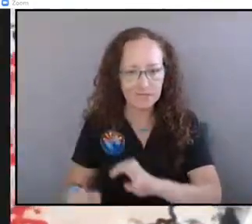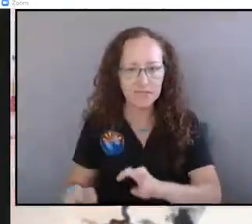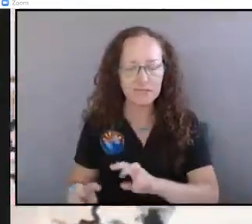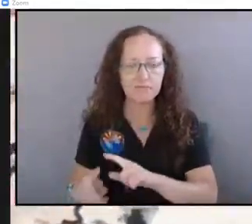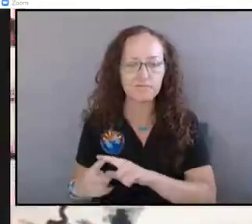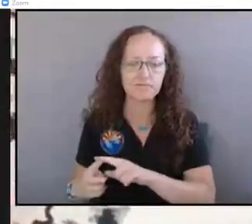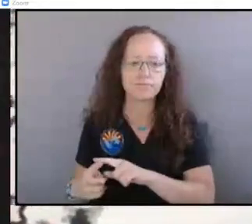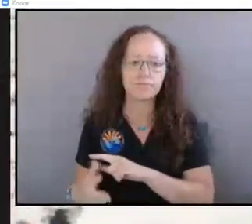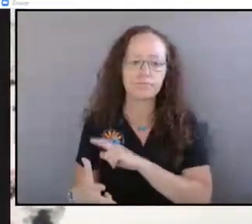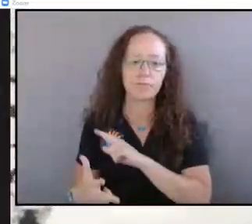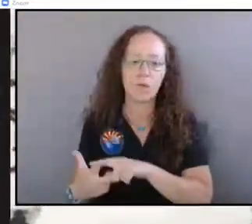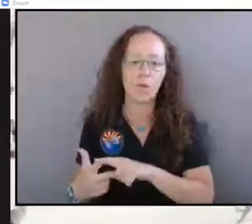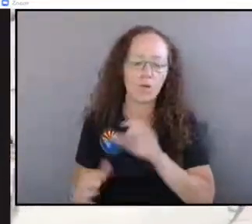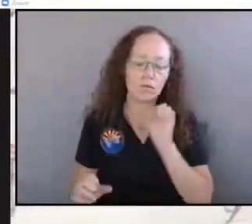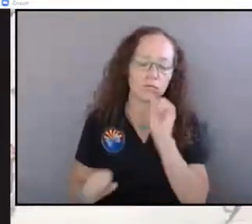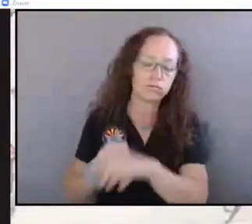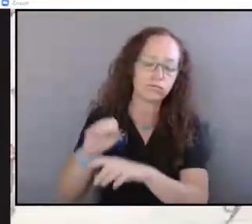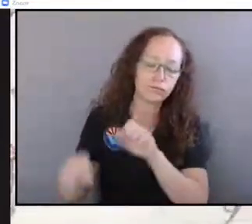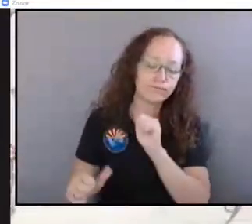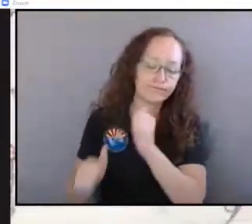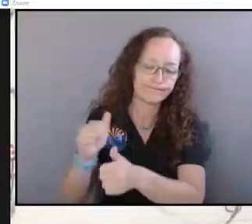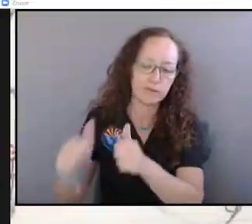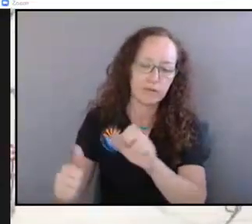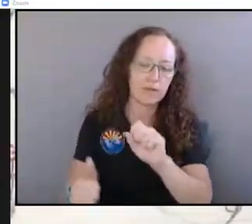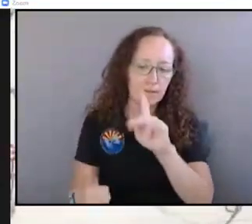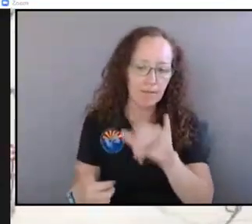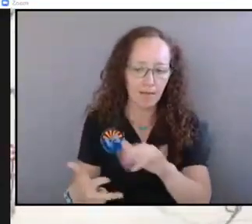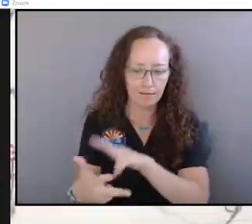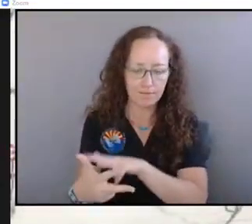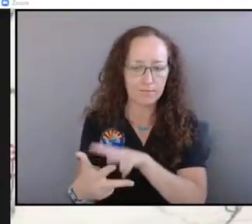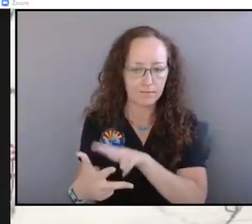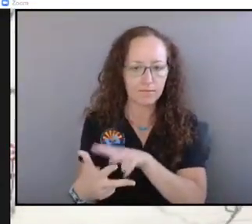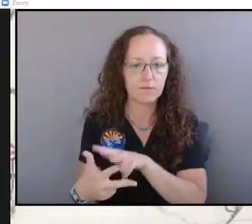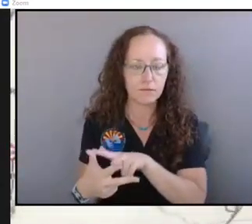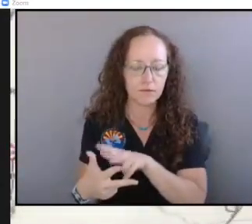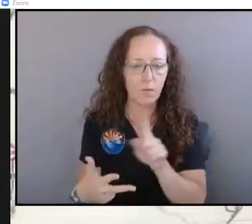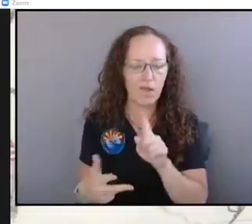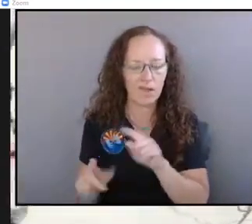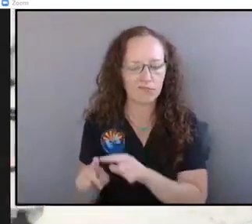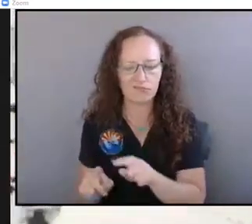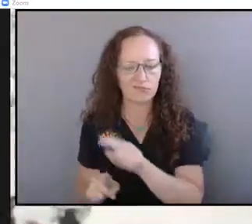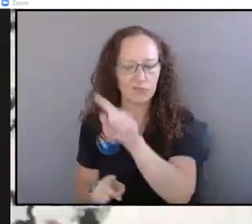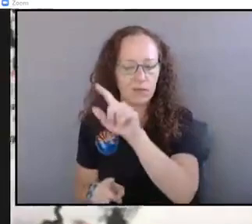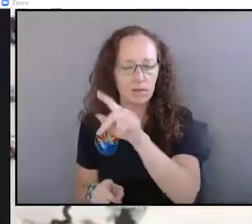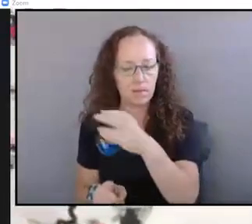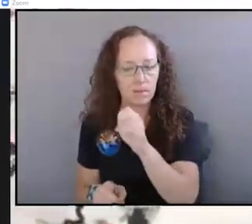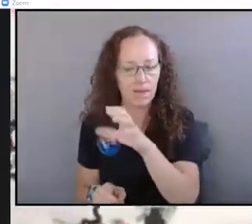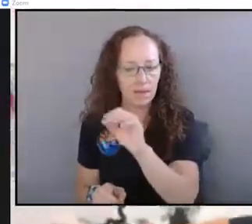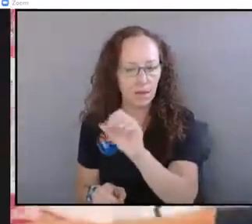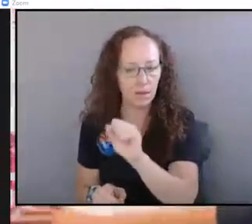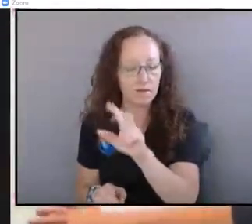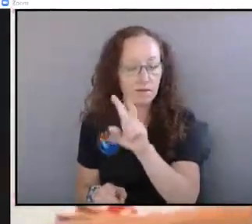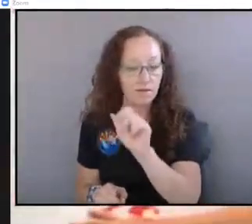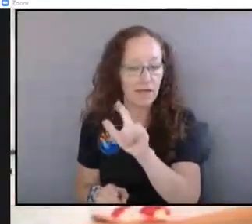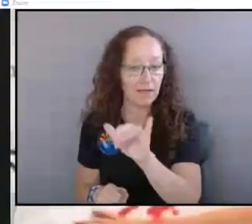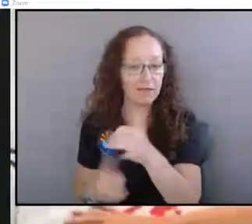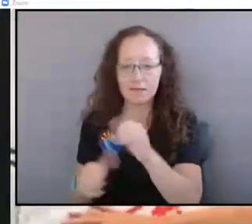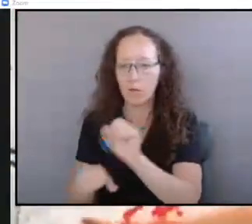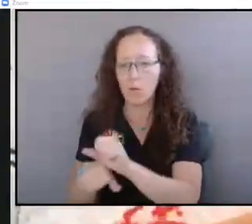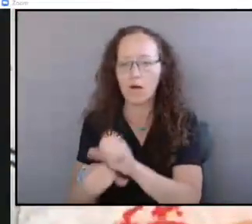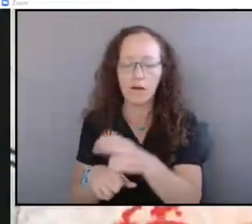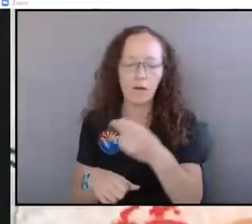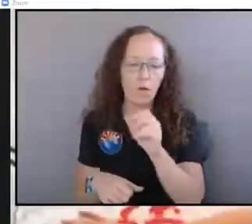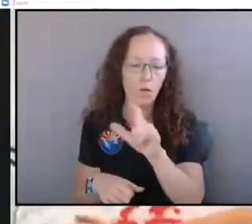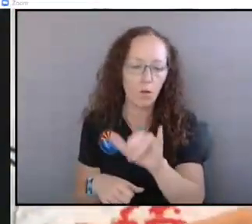getting supplies to some of the structures further up the Pecos Valley. So those areas include Holy Ghost,